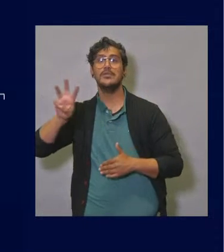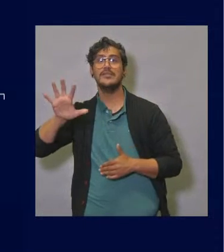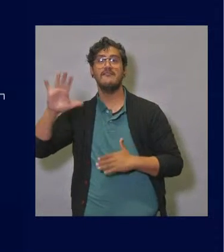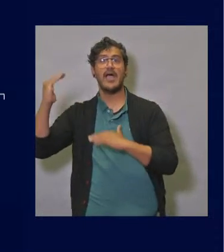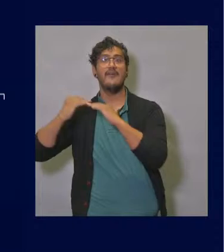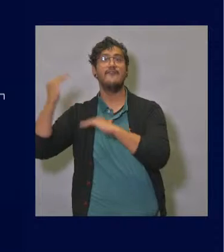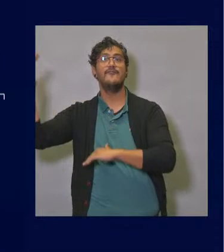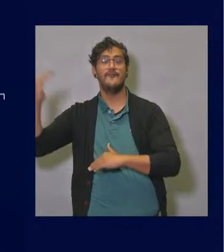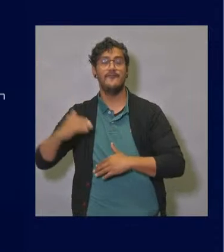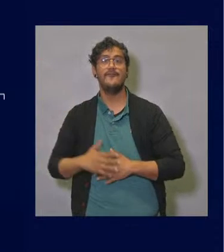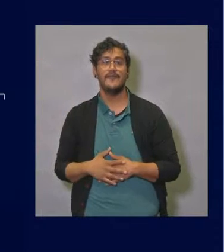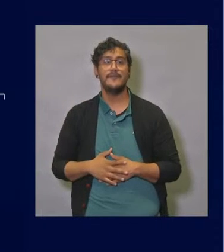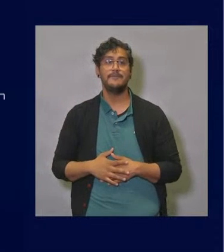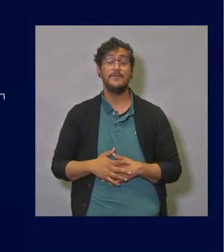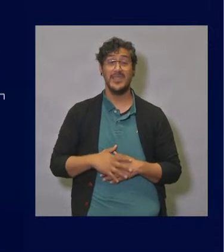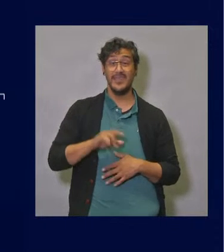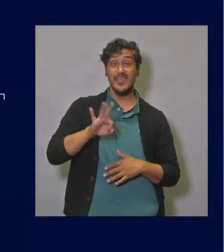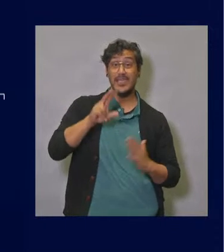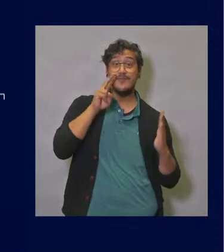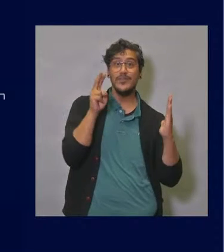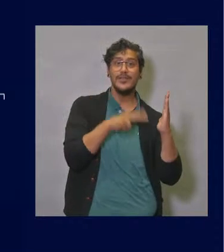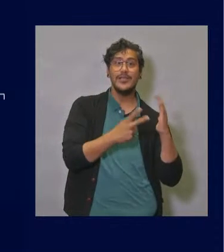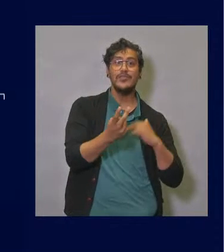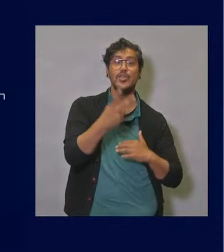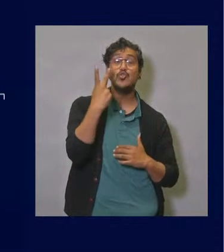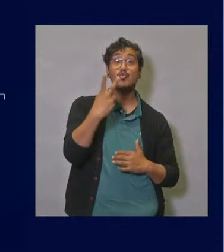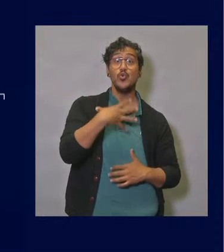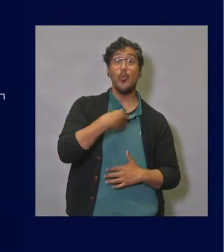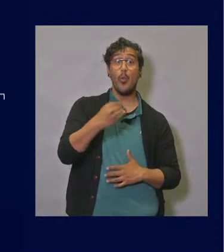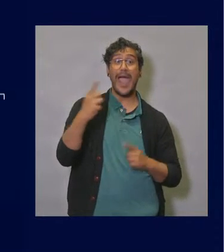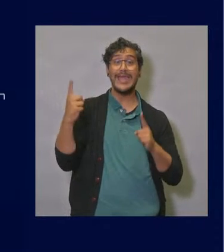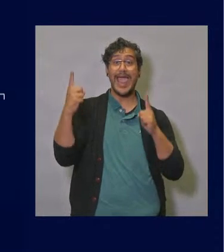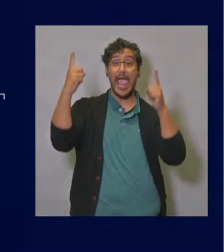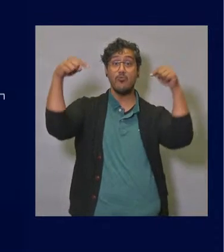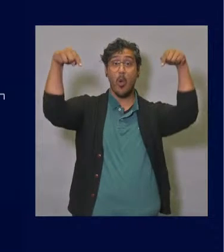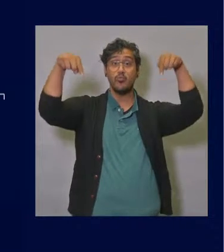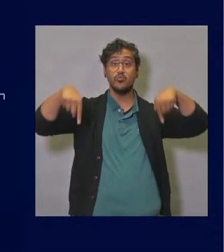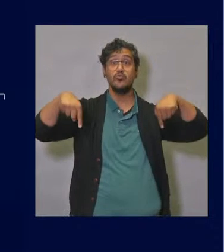old. When you look at the two white arrows towards the right of